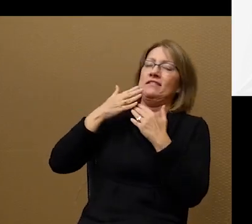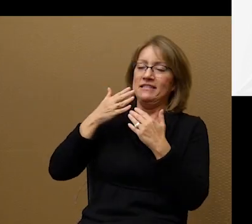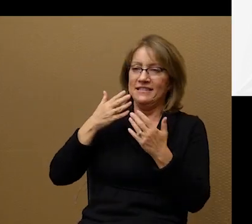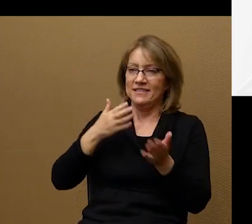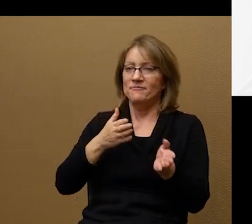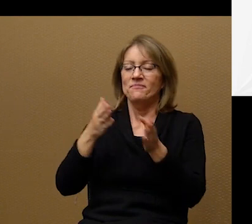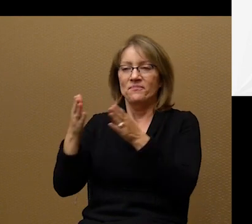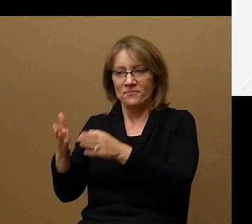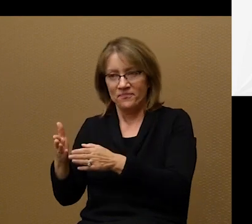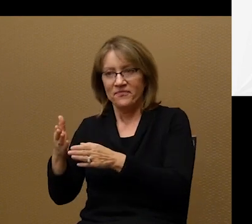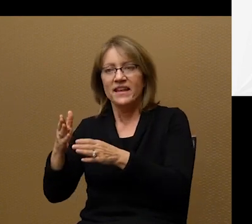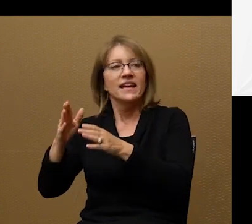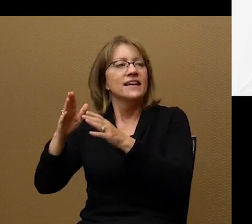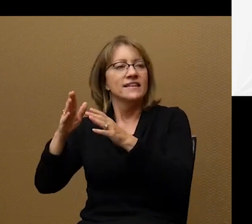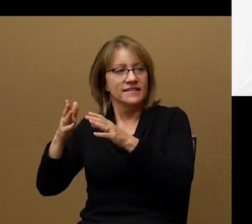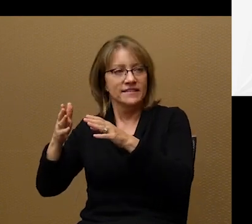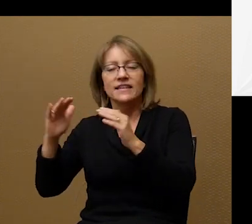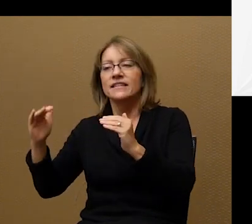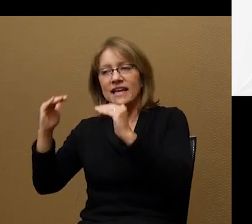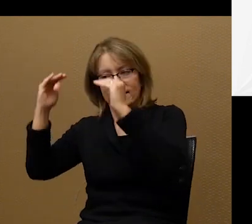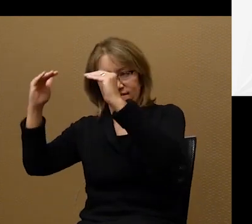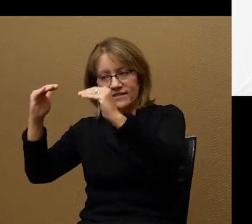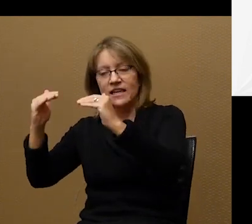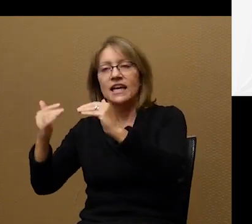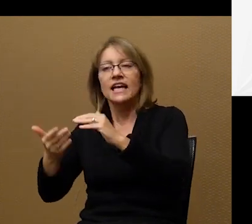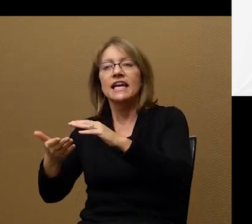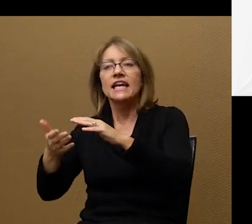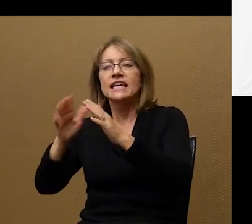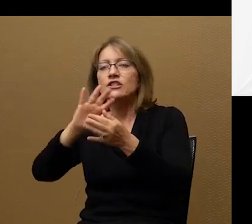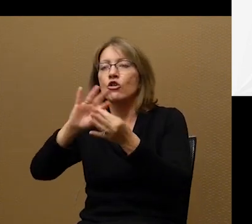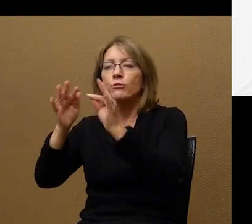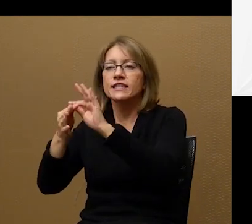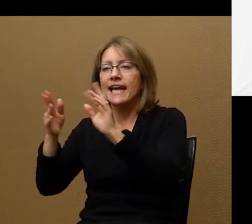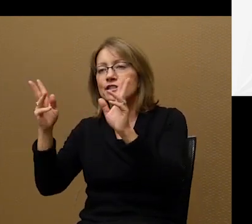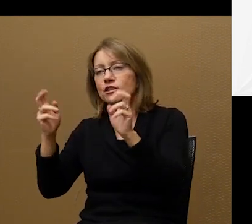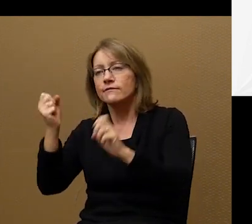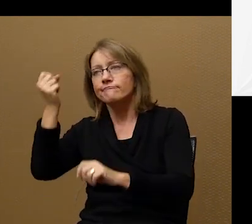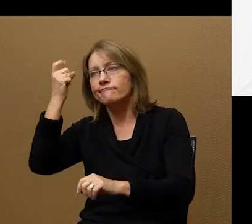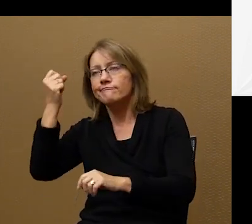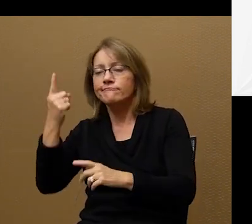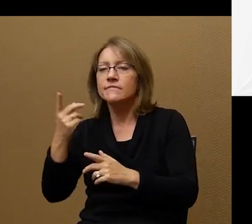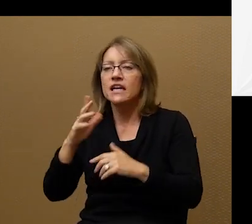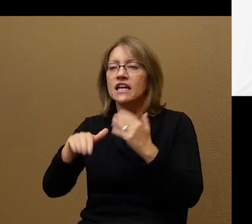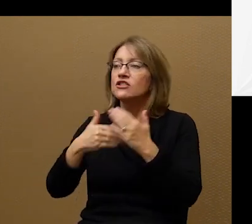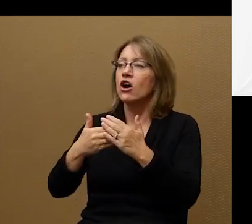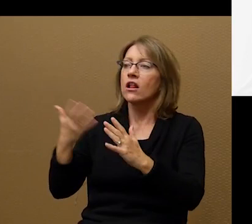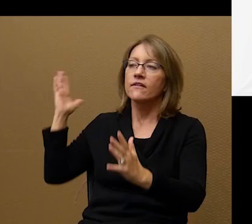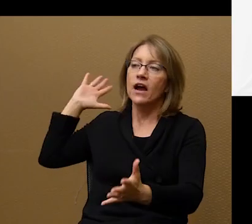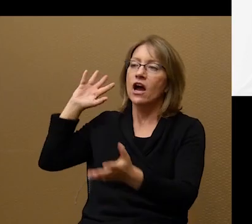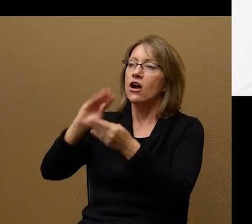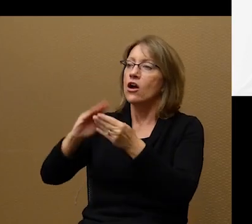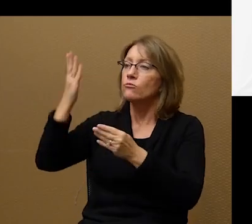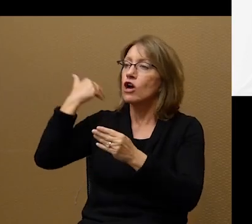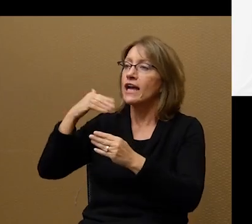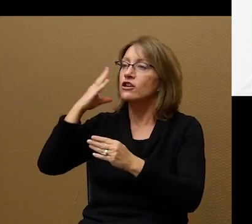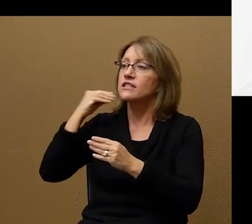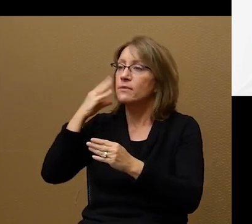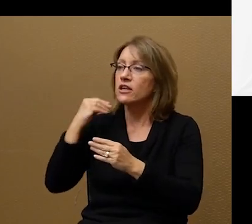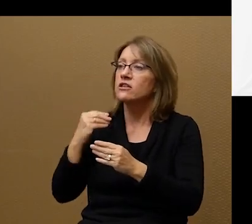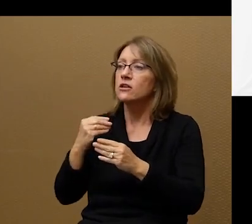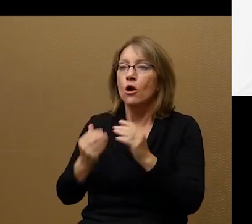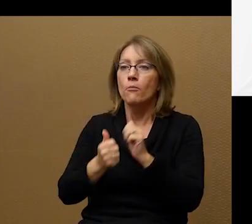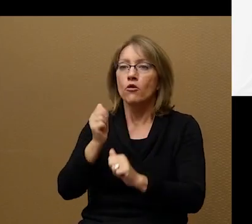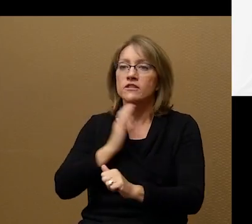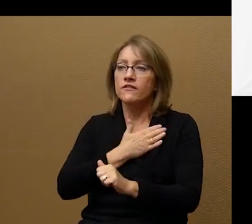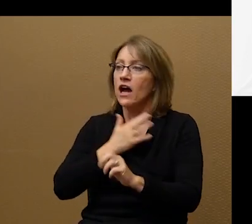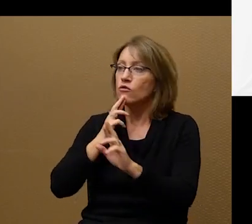Interpretation. This is all kind of our prior experiences. So like I said earlier, most of our